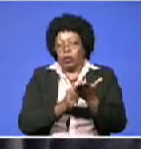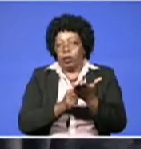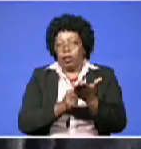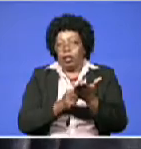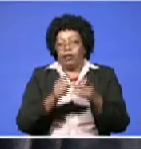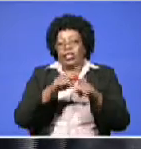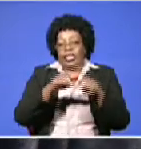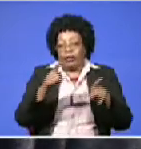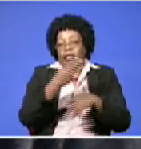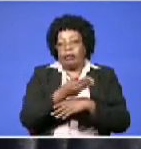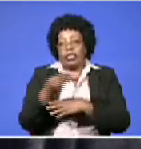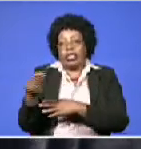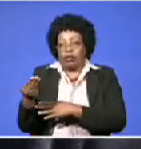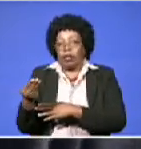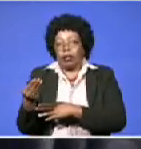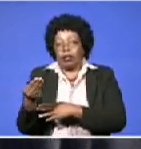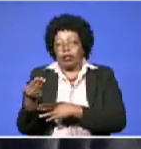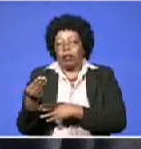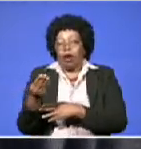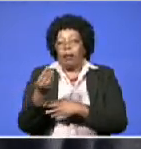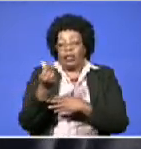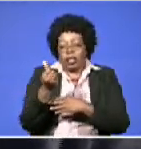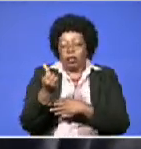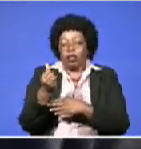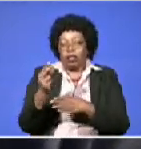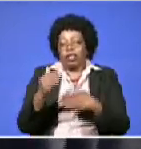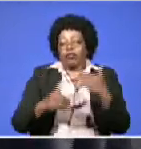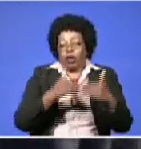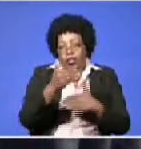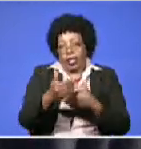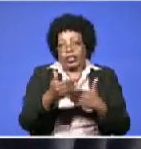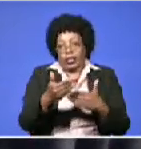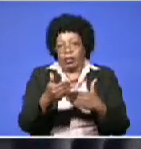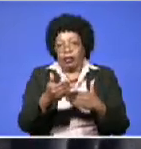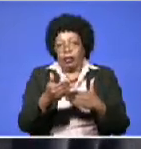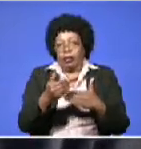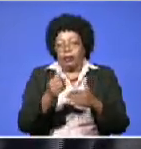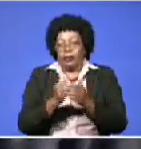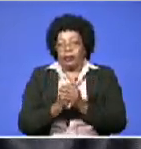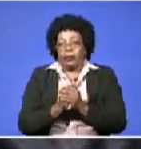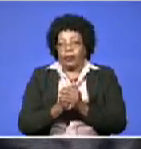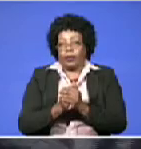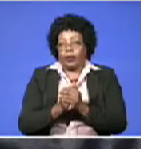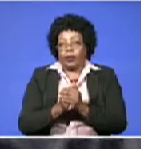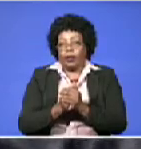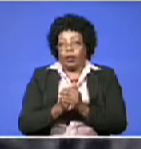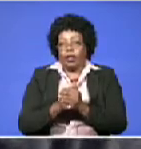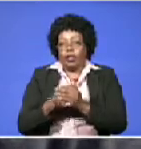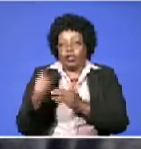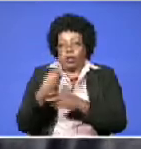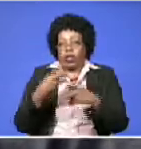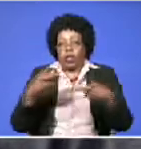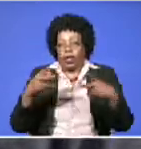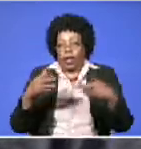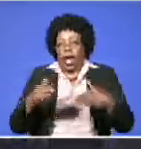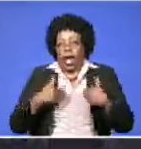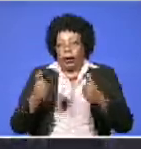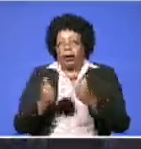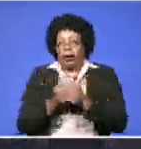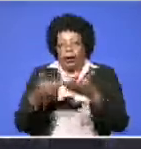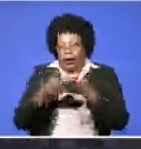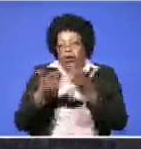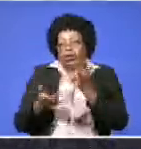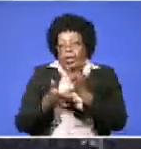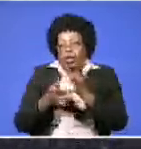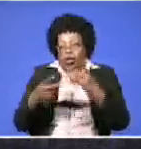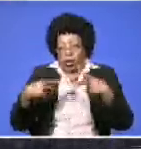different materials we use different processing methods. So yeah, we are quite up to date with the technology. Now,